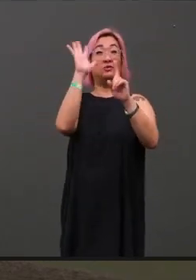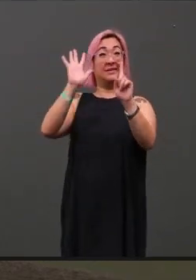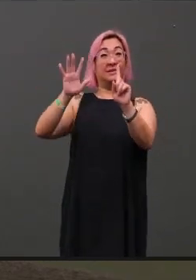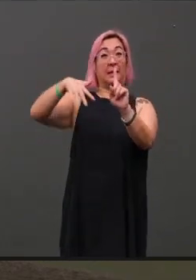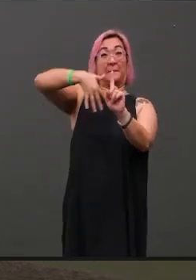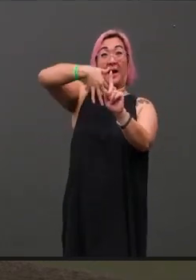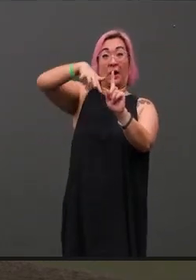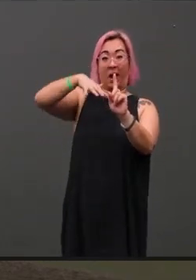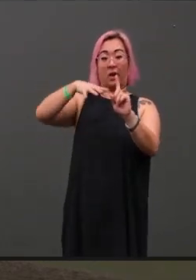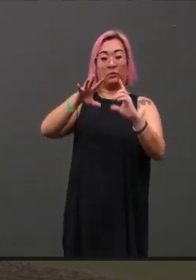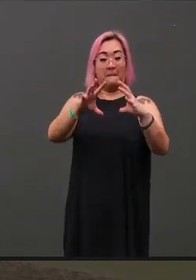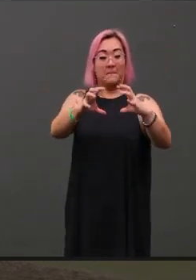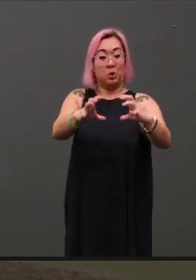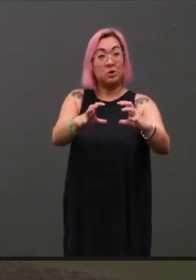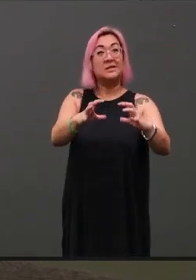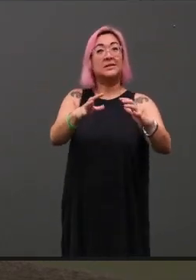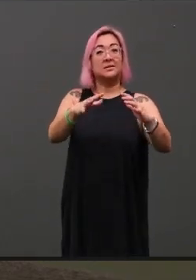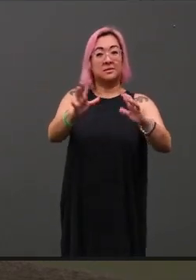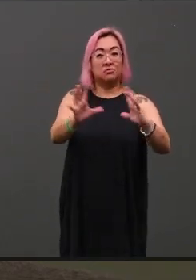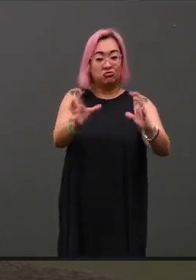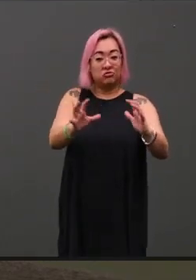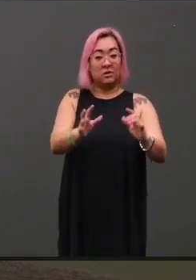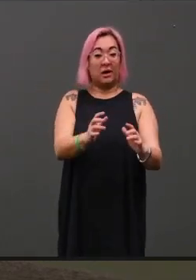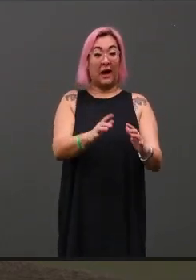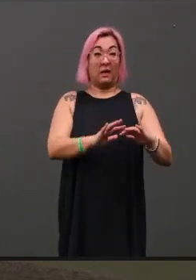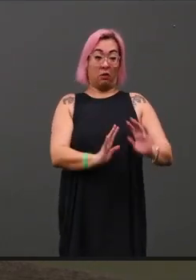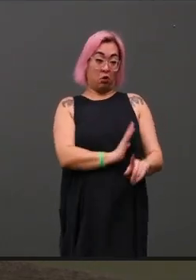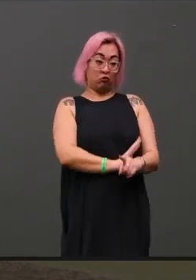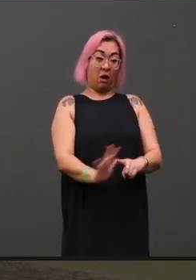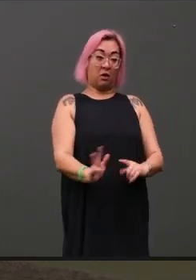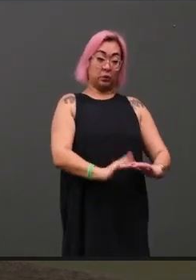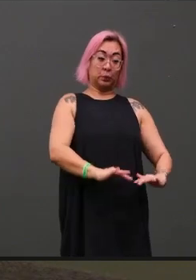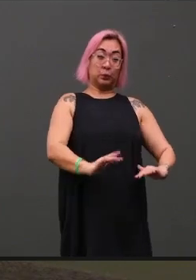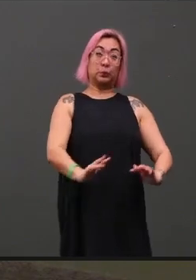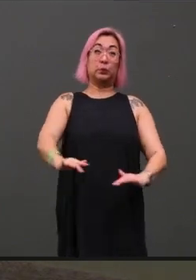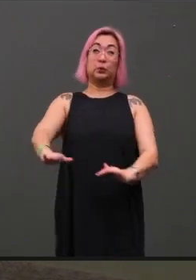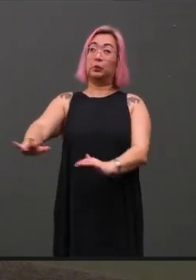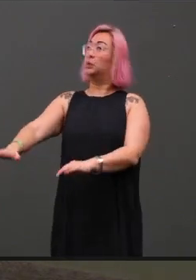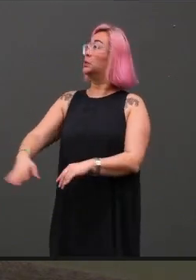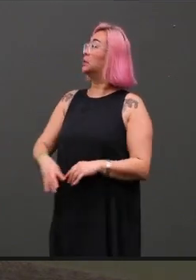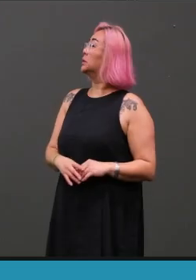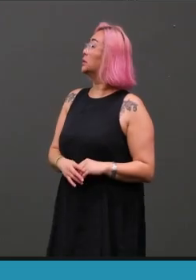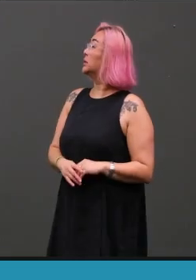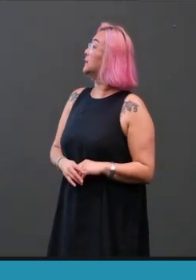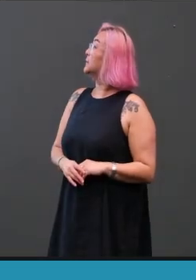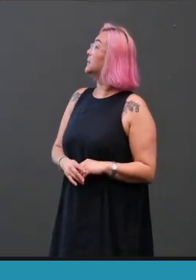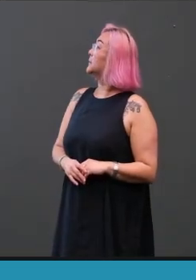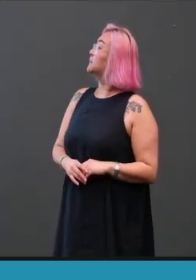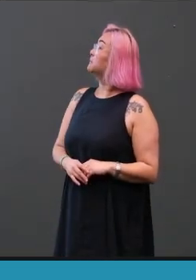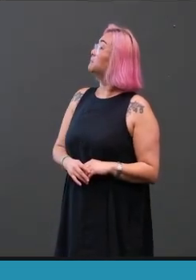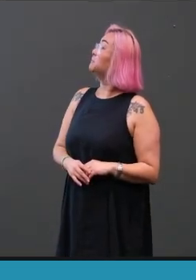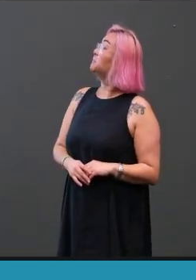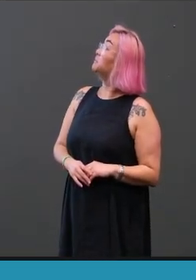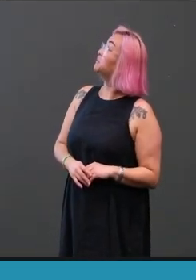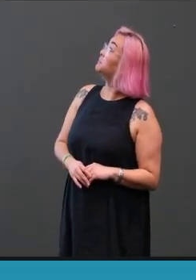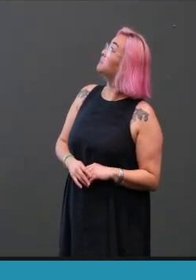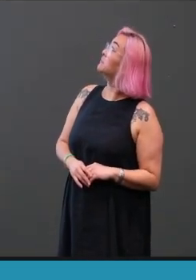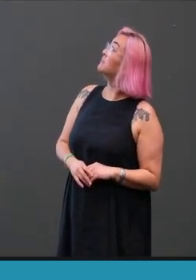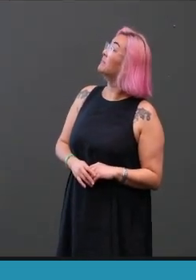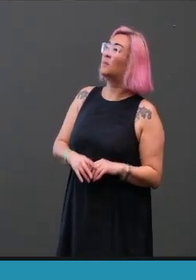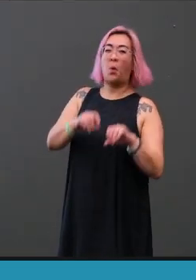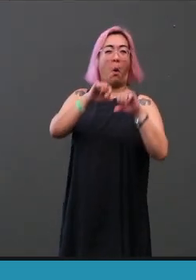foreground. And we see the grass roll in the wind as well. So let's break it down and look one piece at a